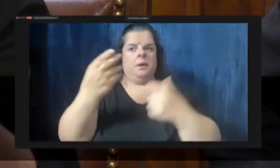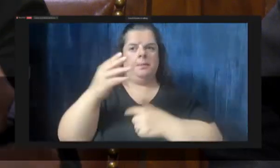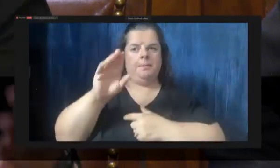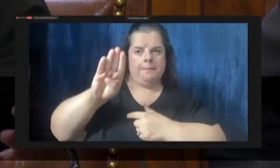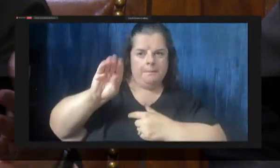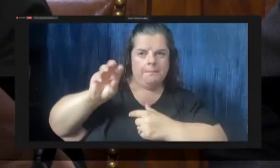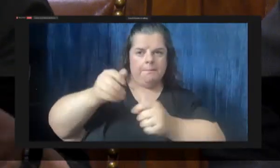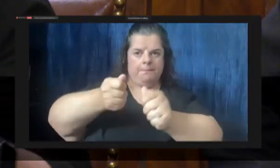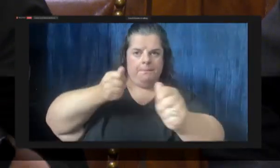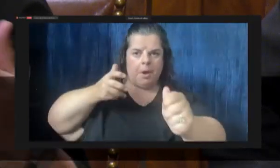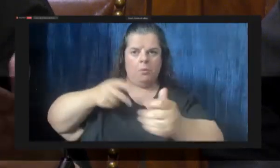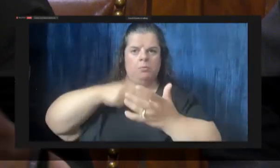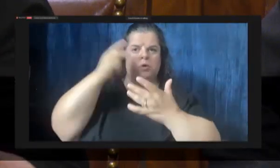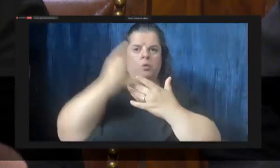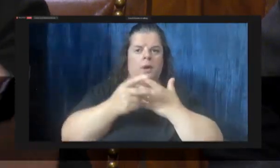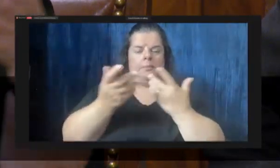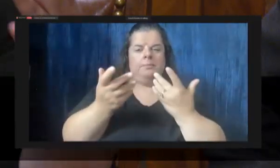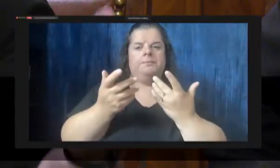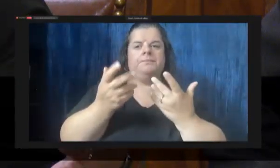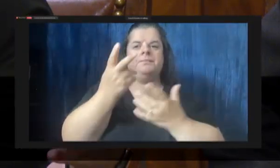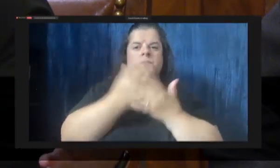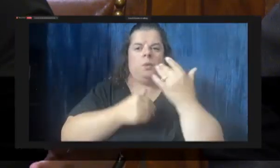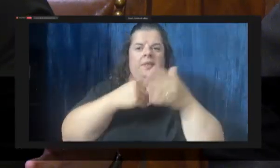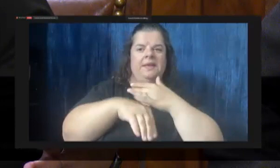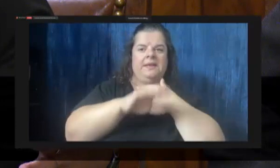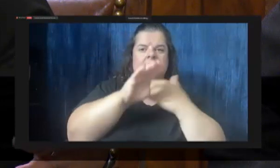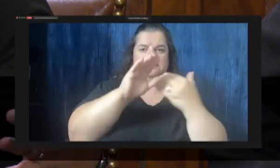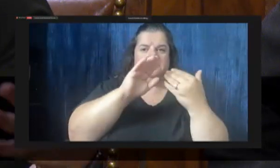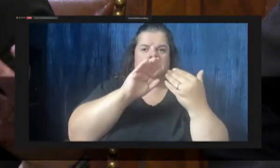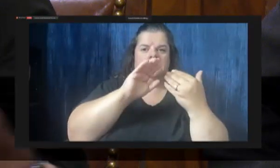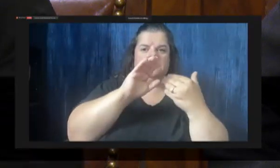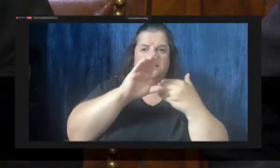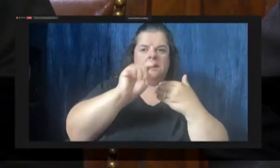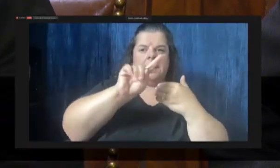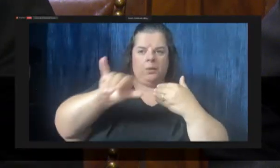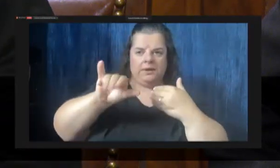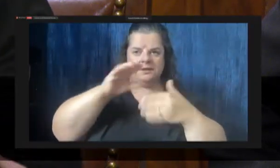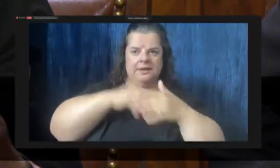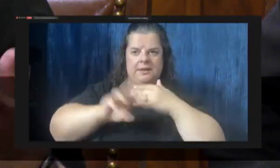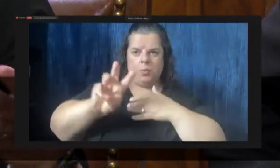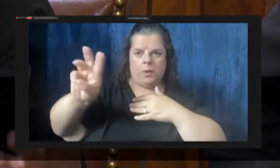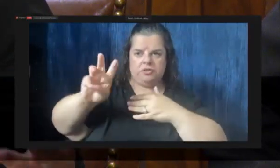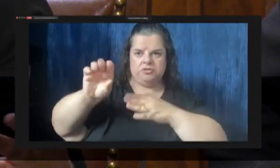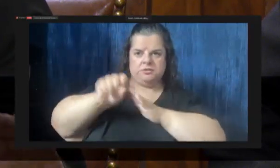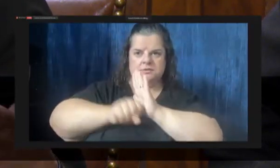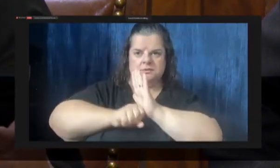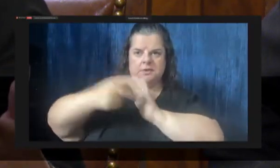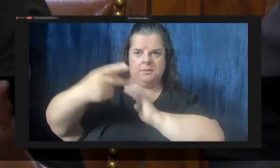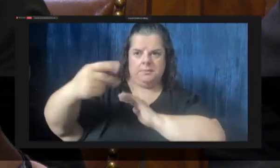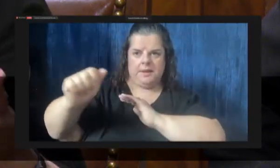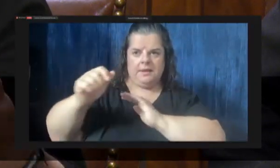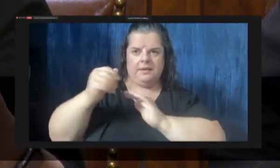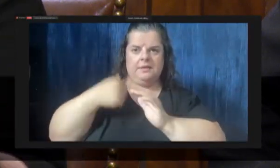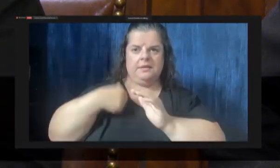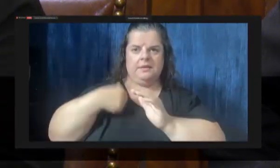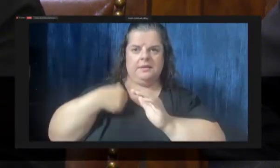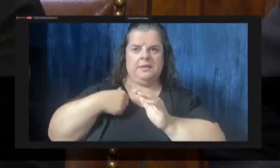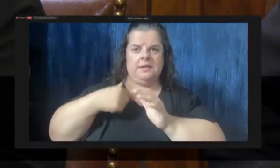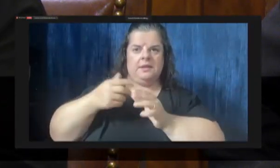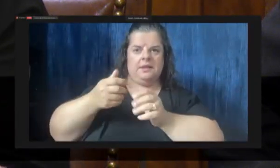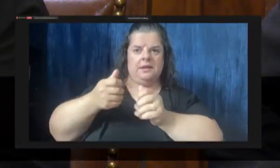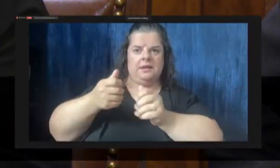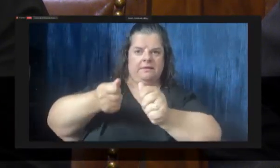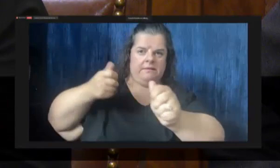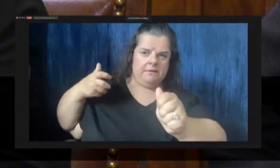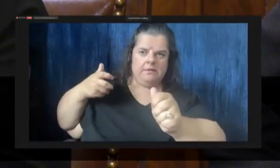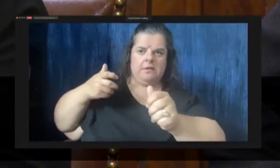program. There's lots of people both in the county and in Western Pennsylvania who have bow hunted for years and who are really experts at